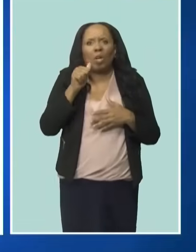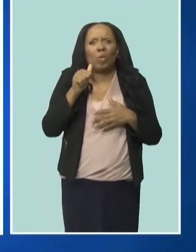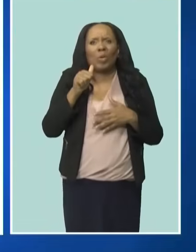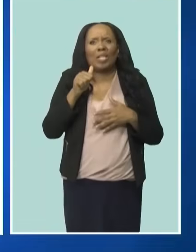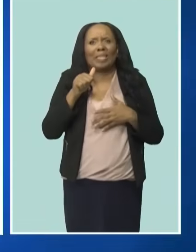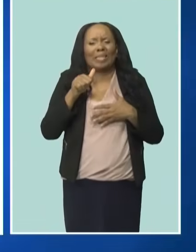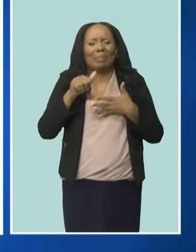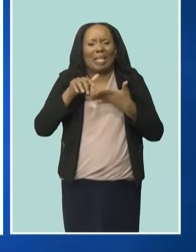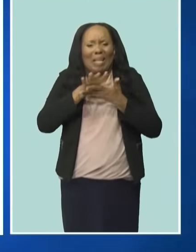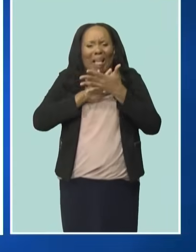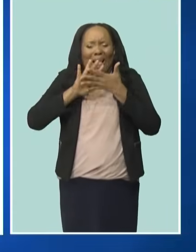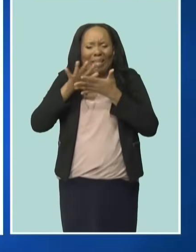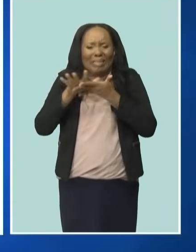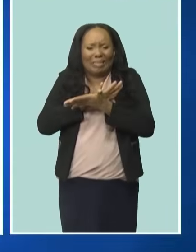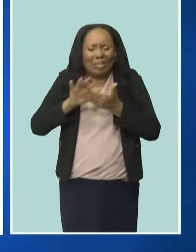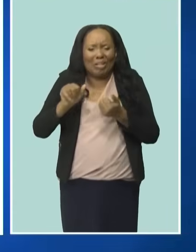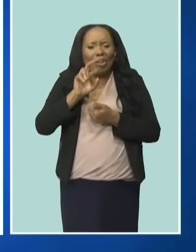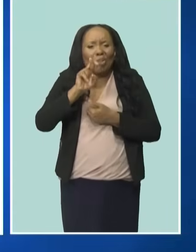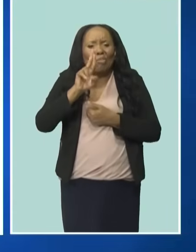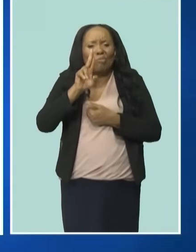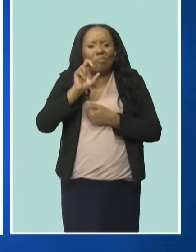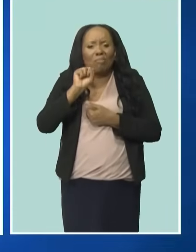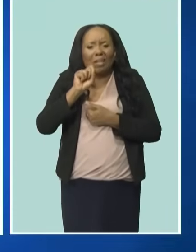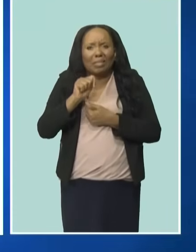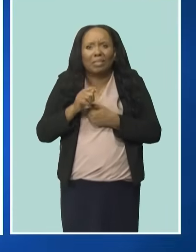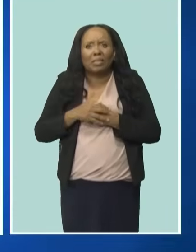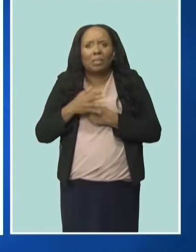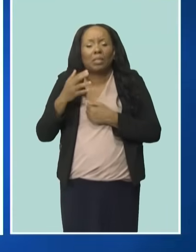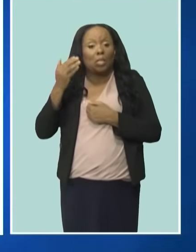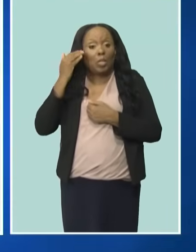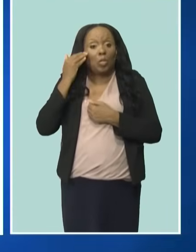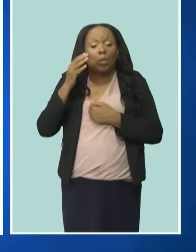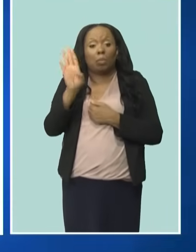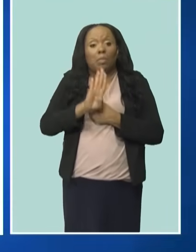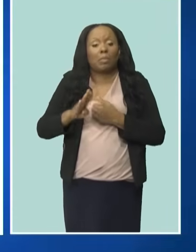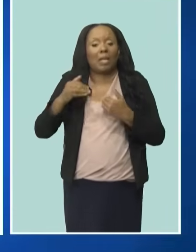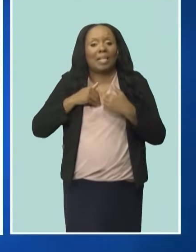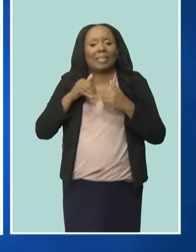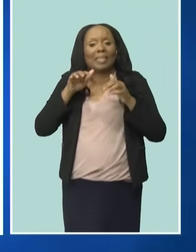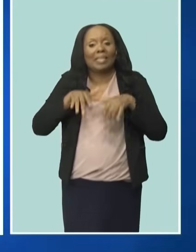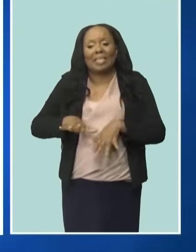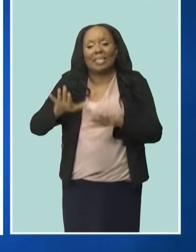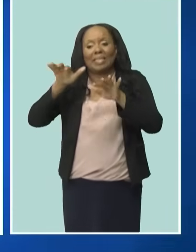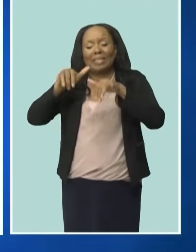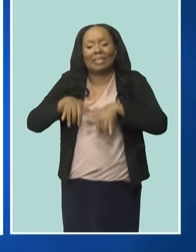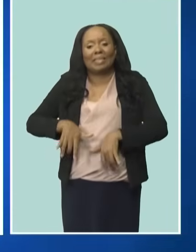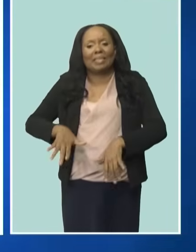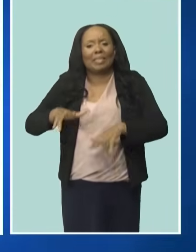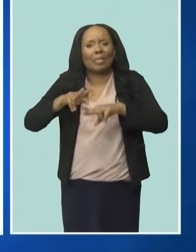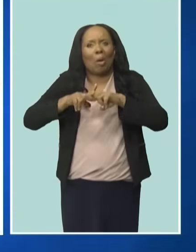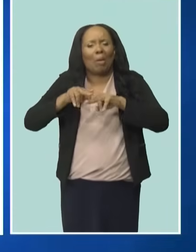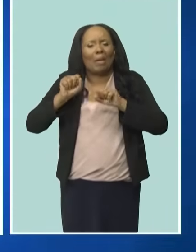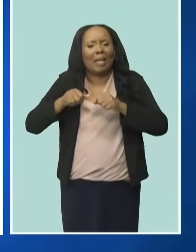corrosion resistant, which is great because we have obviously the sea salt here in Barbados. But yes, we got a great